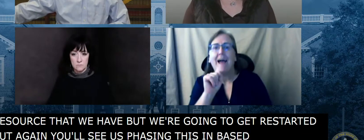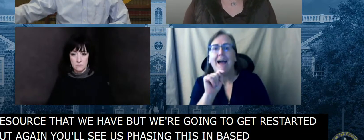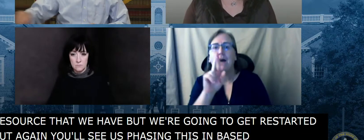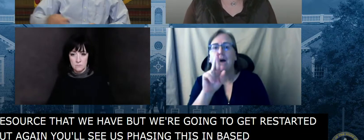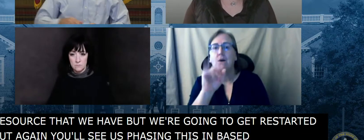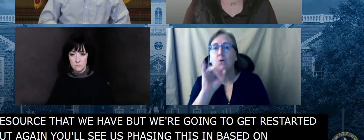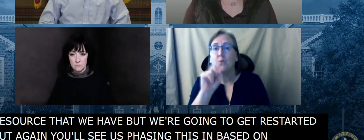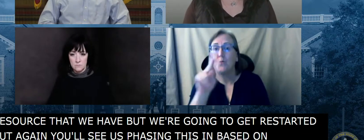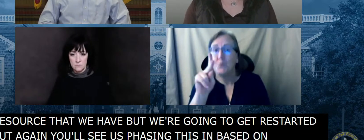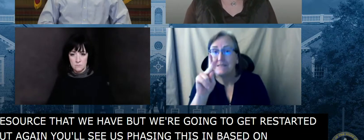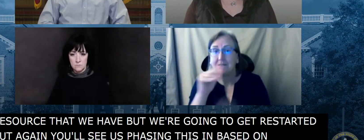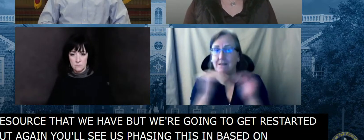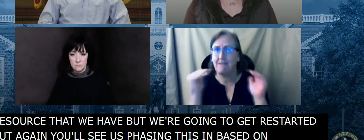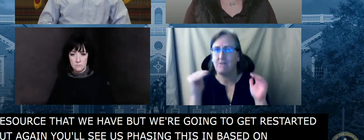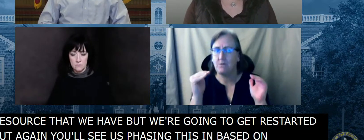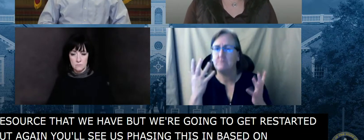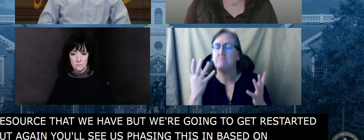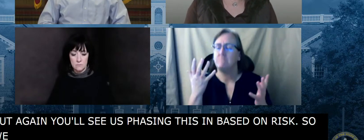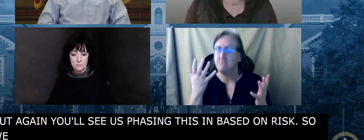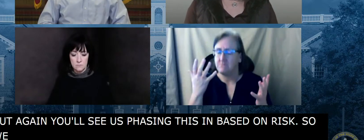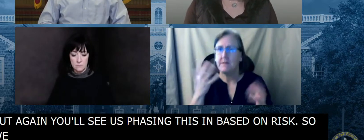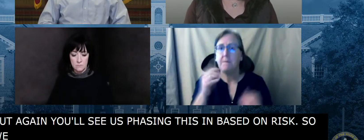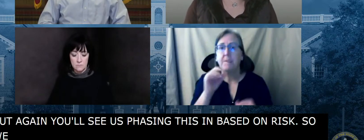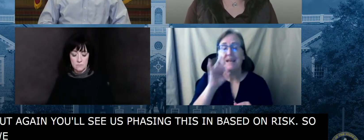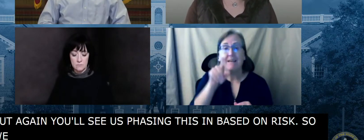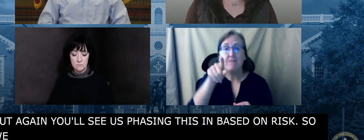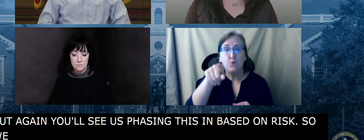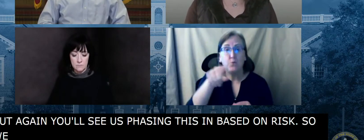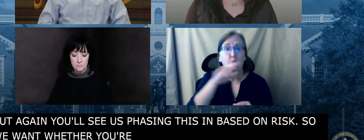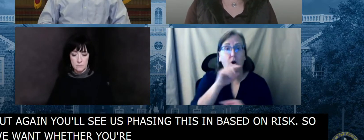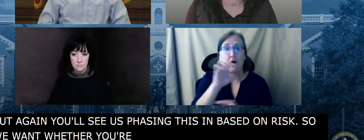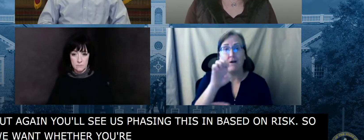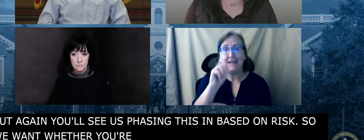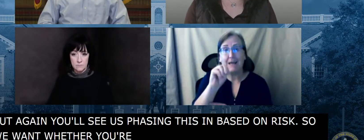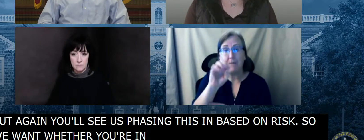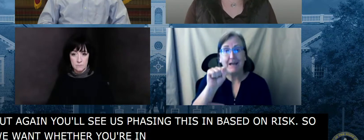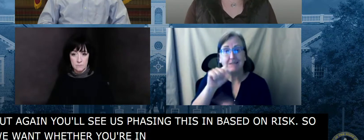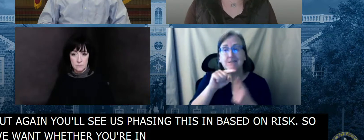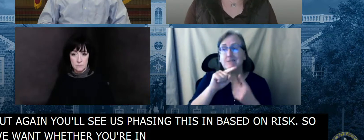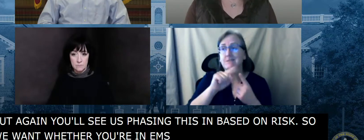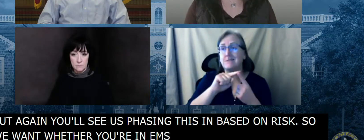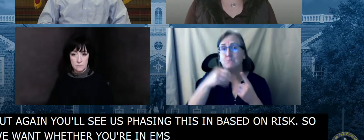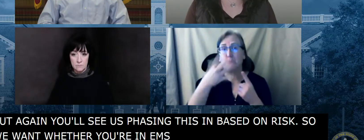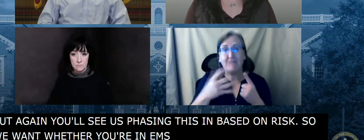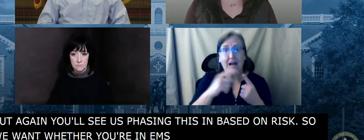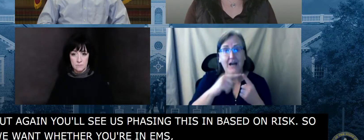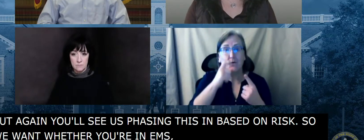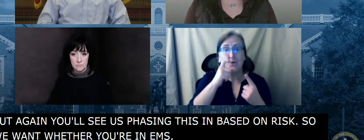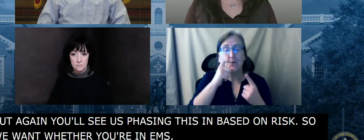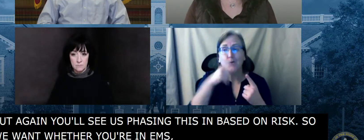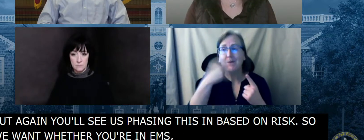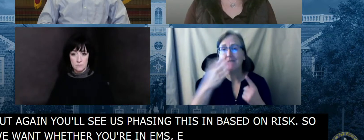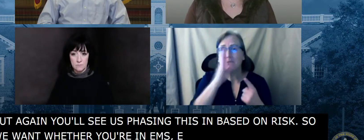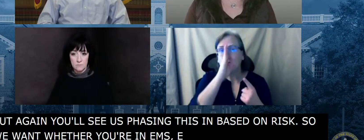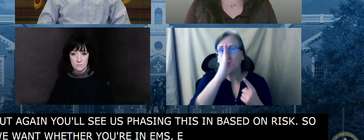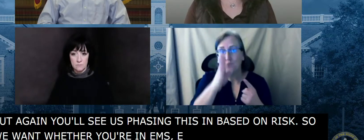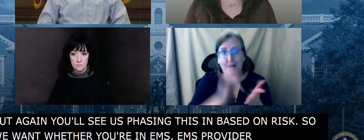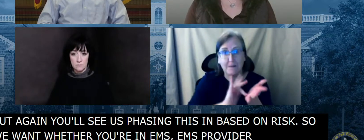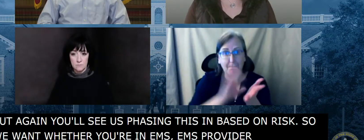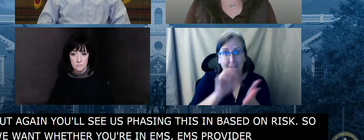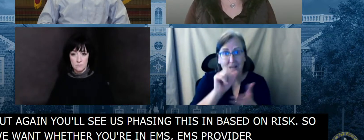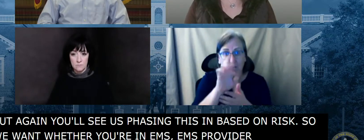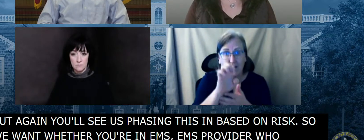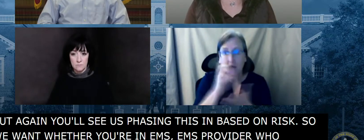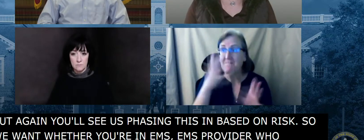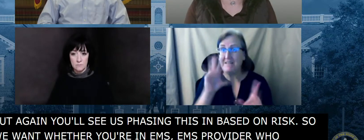we want, whether you're an EMS provider who provides direct medical care and you already got